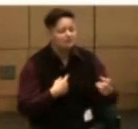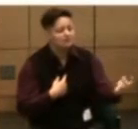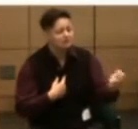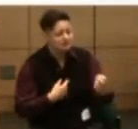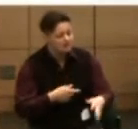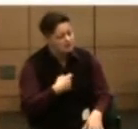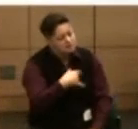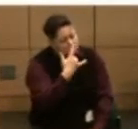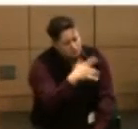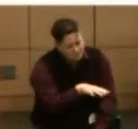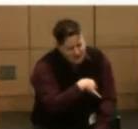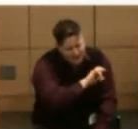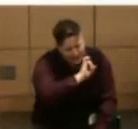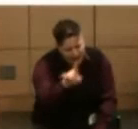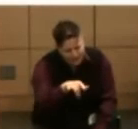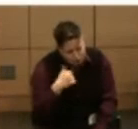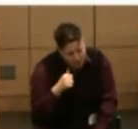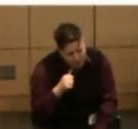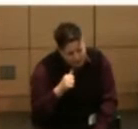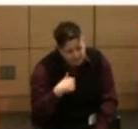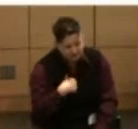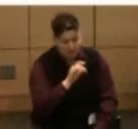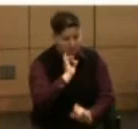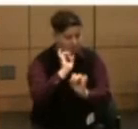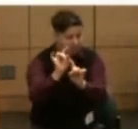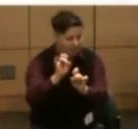ask and then find out and come back and talk to me some more?